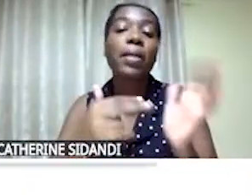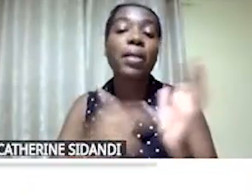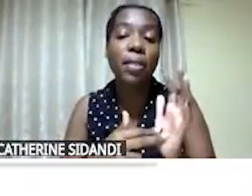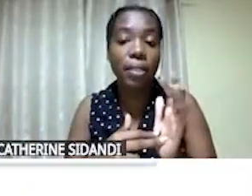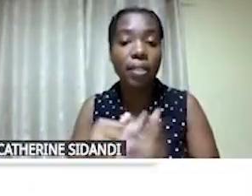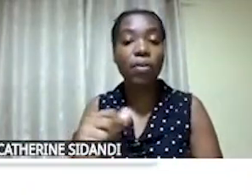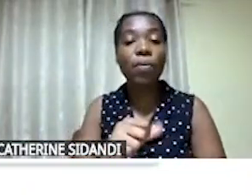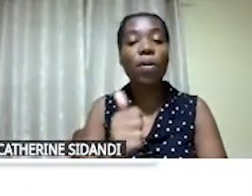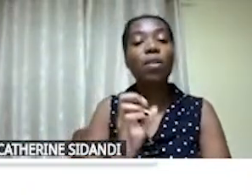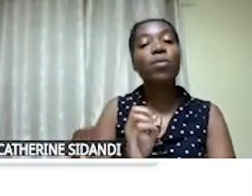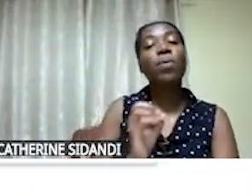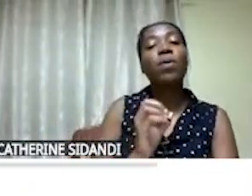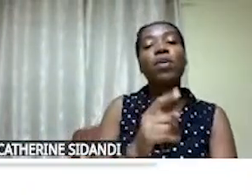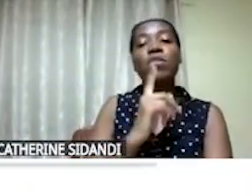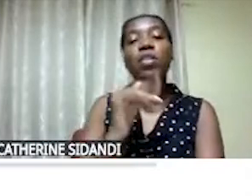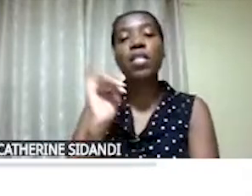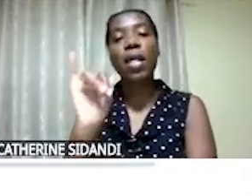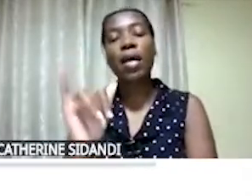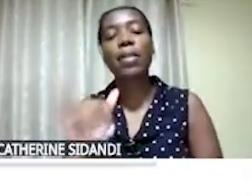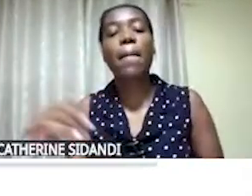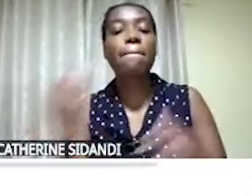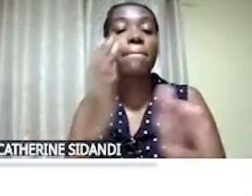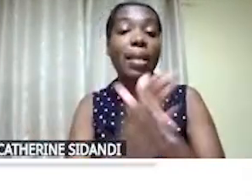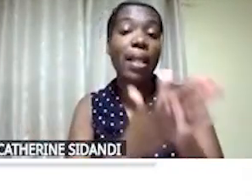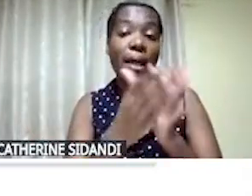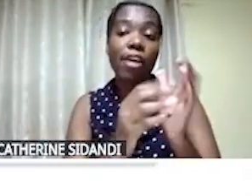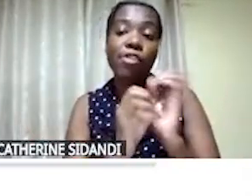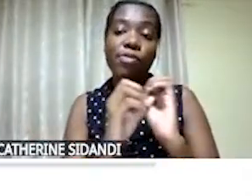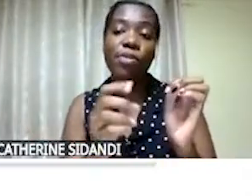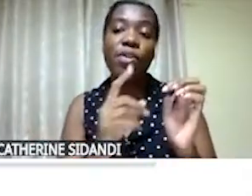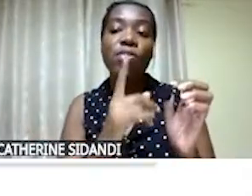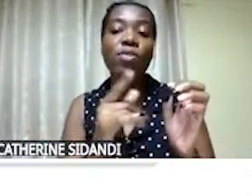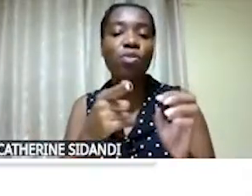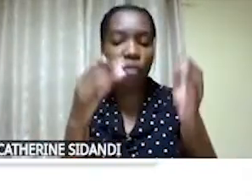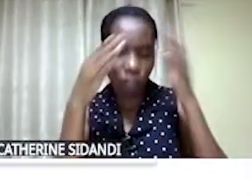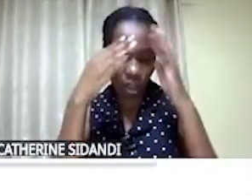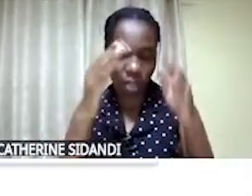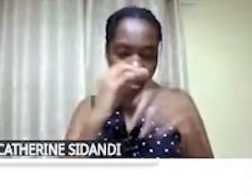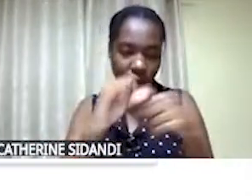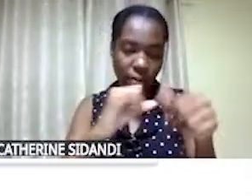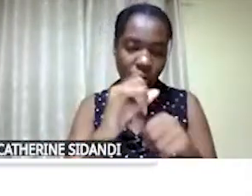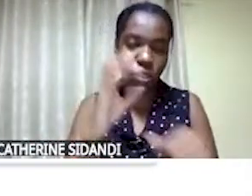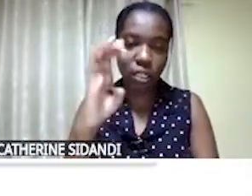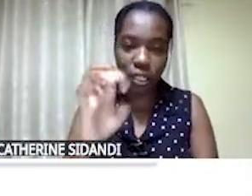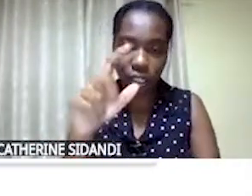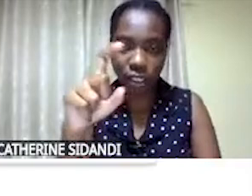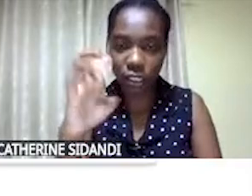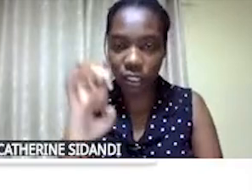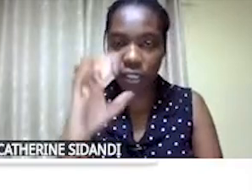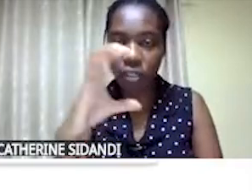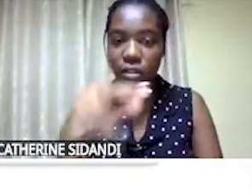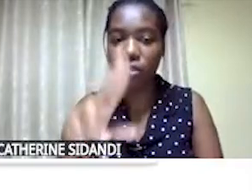plan. So once you have created your strategy, focus on execution. Immediately create an execution